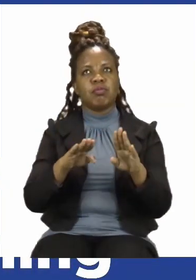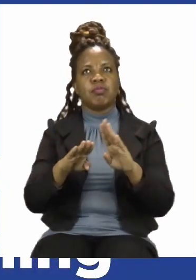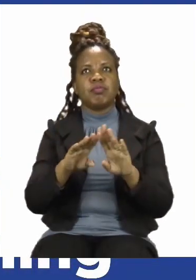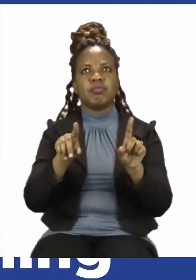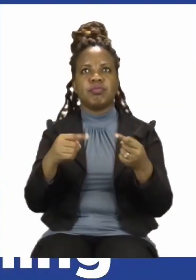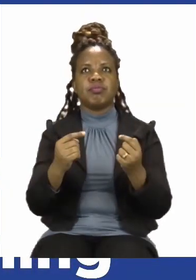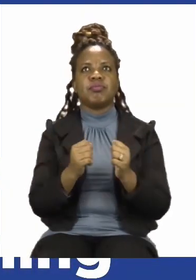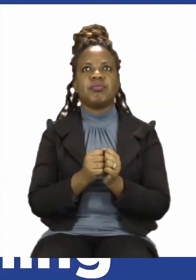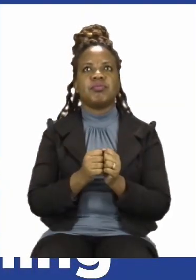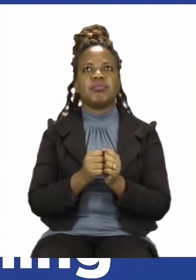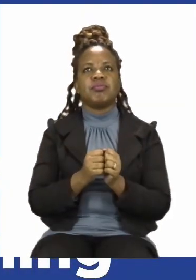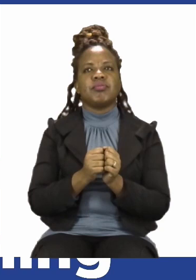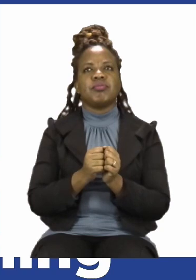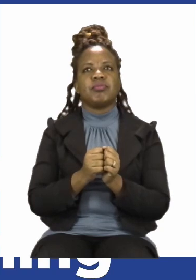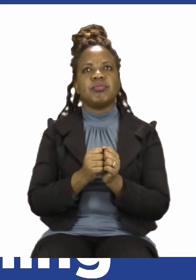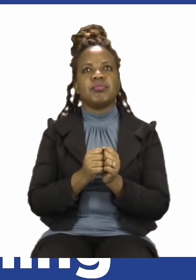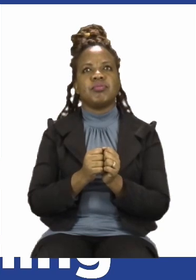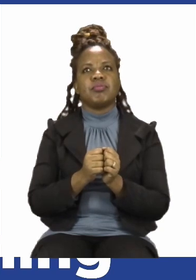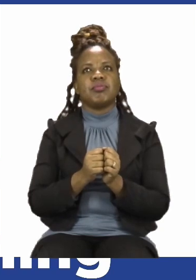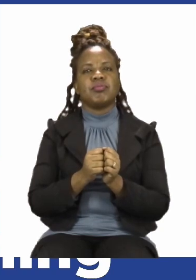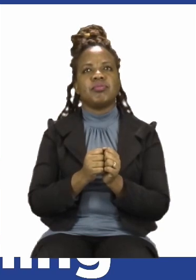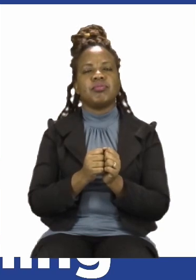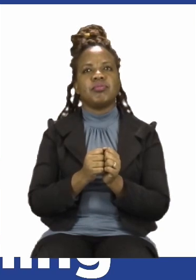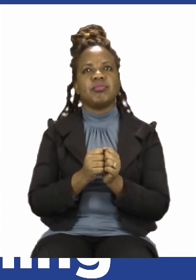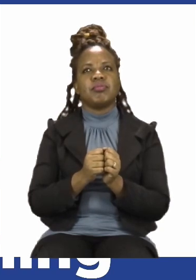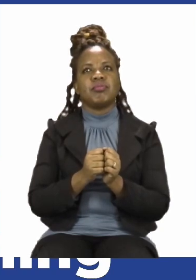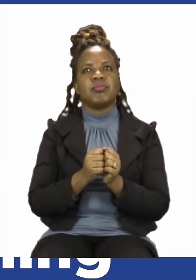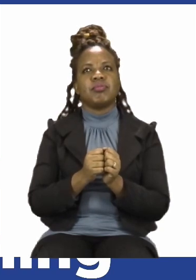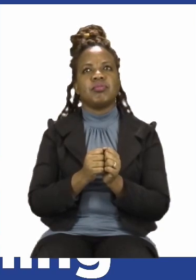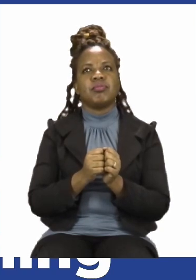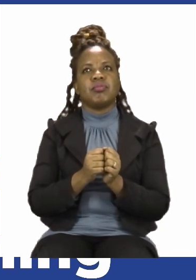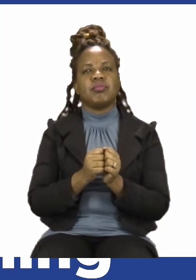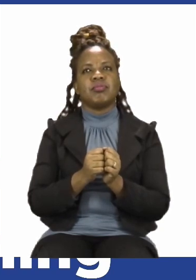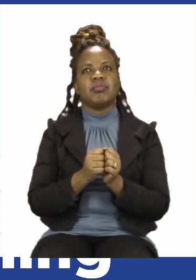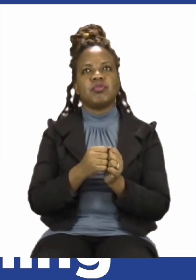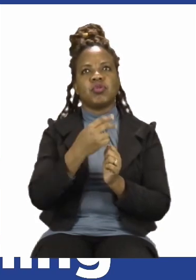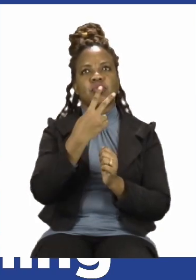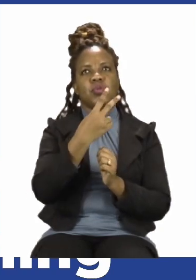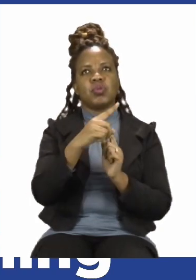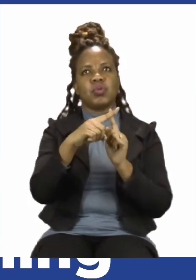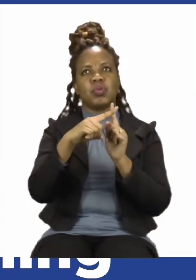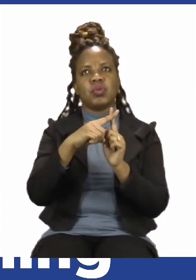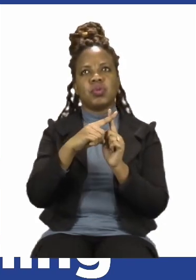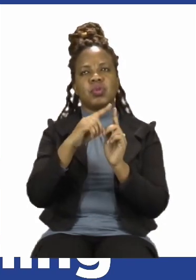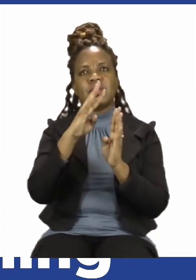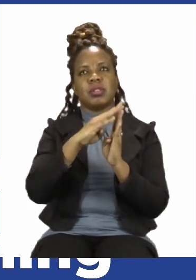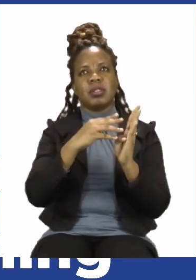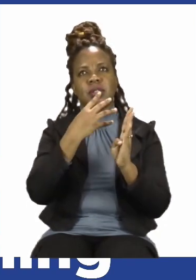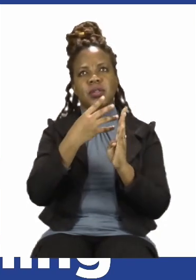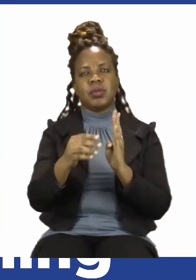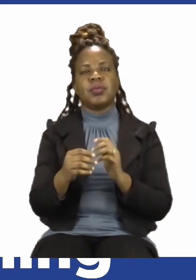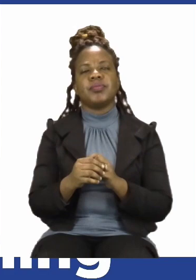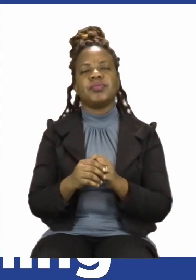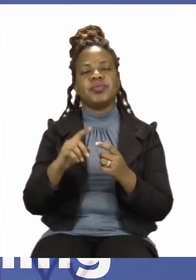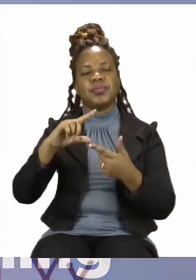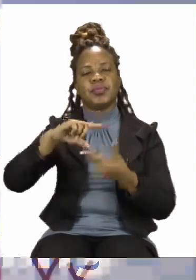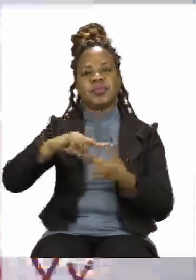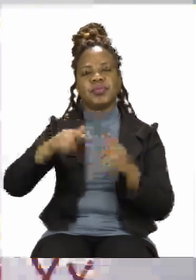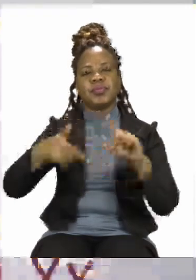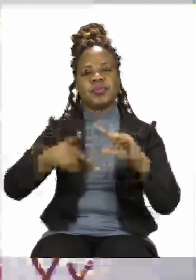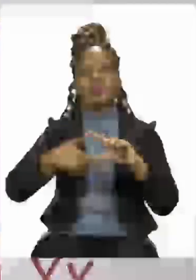today's lesson, we will be doing beginning sounds, the 2 times table, and